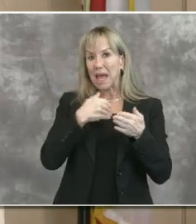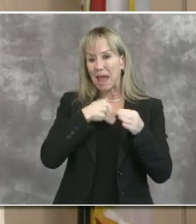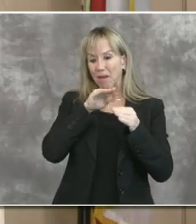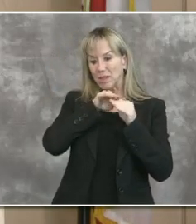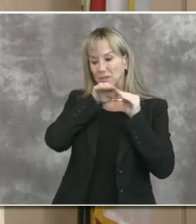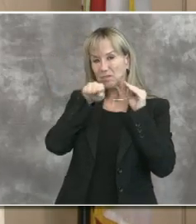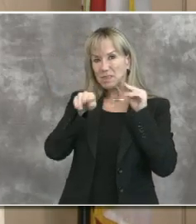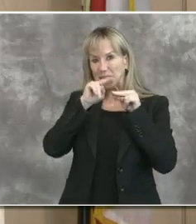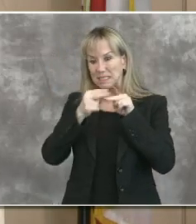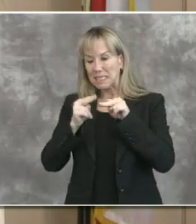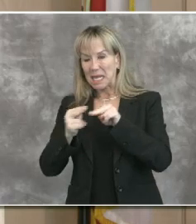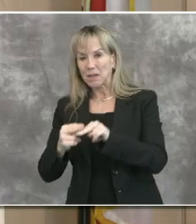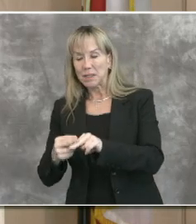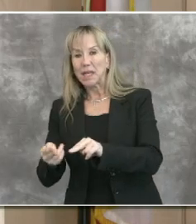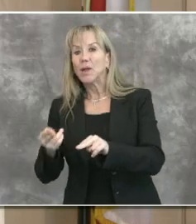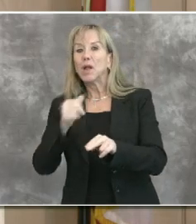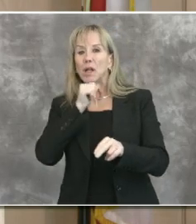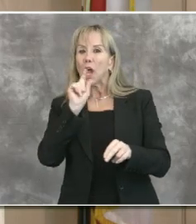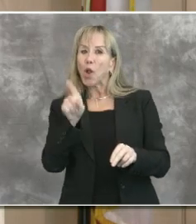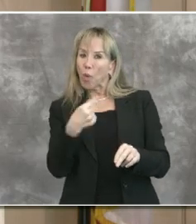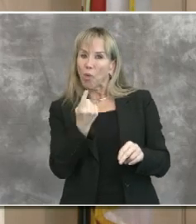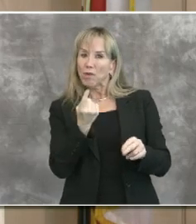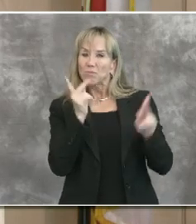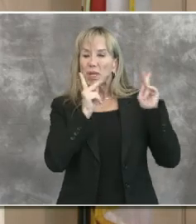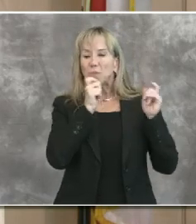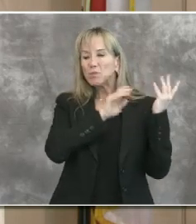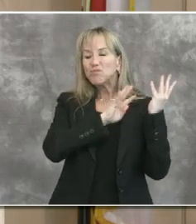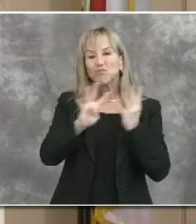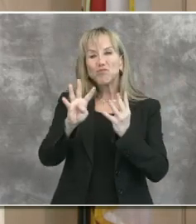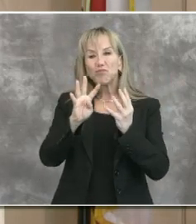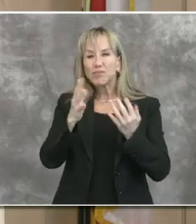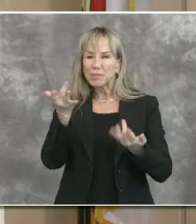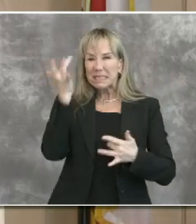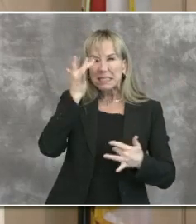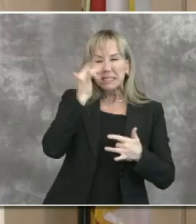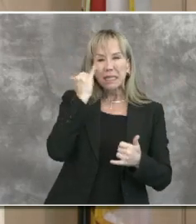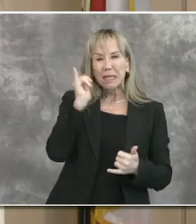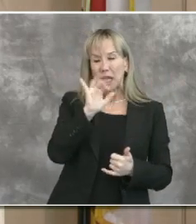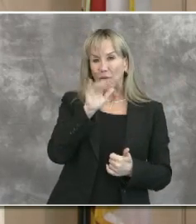only influenza-like illnesses, but a downward projection of the